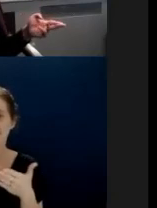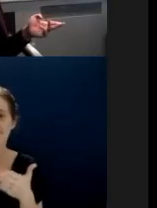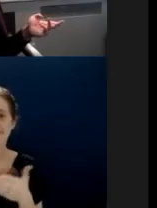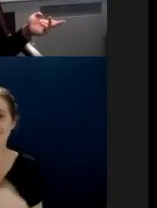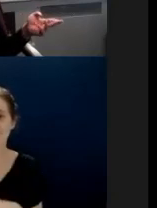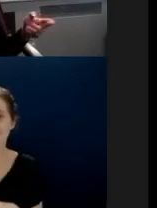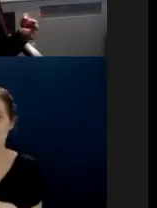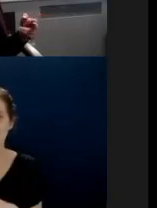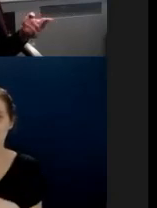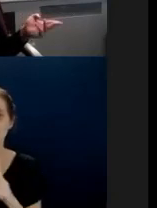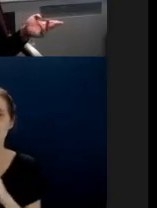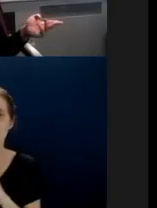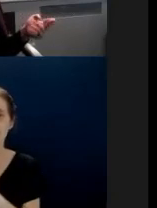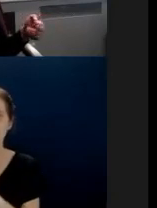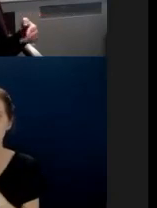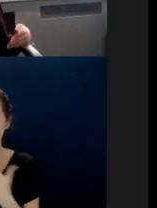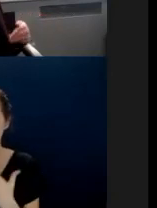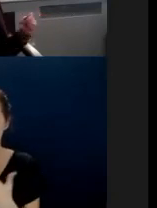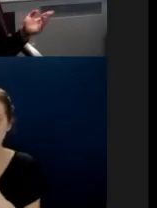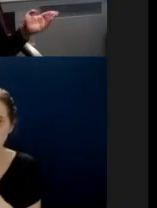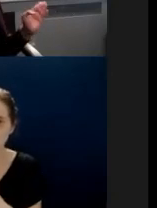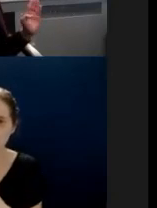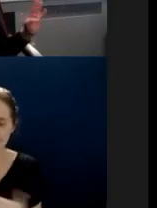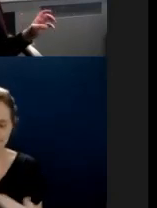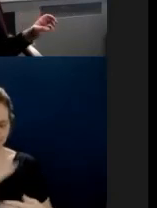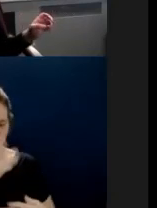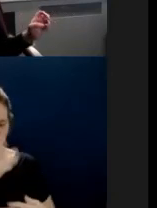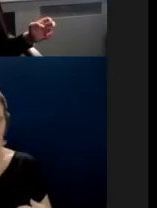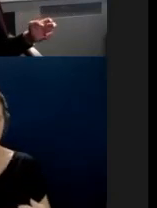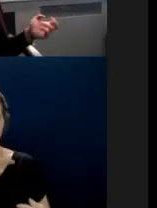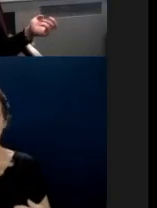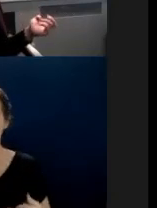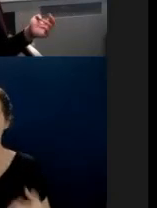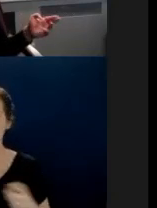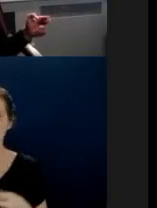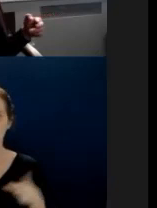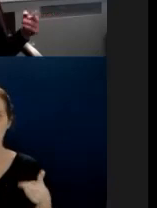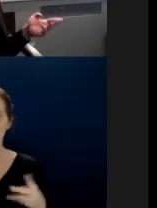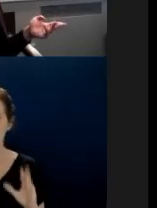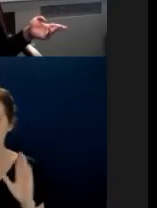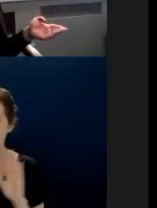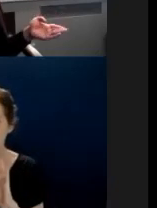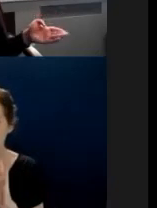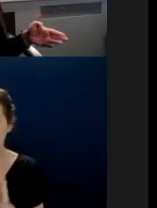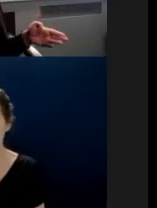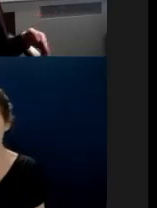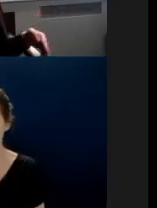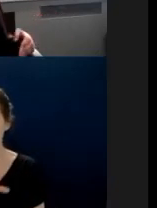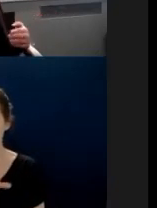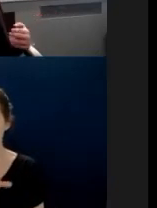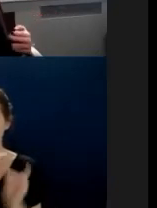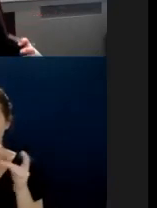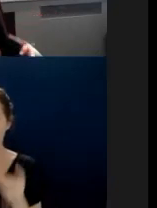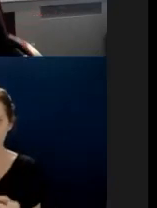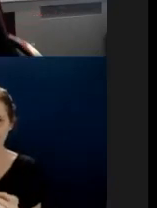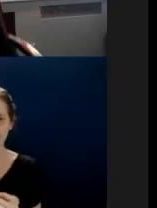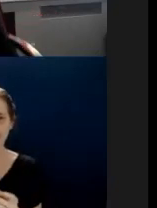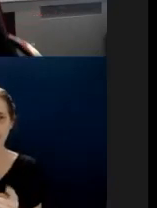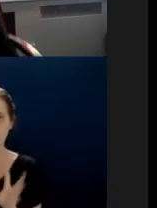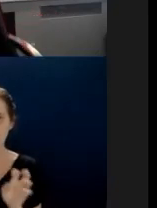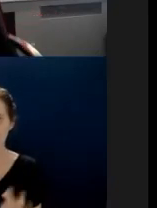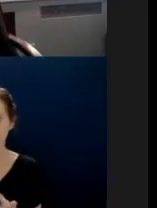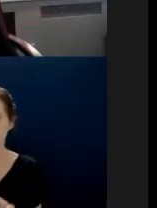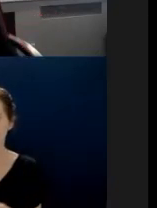reminders of a lot of things to look for on it, and you can upload any photos you need to upload directly to the survey, and then